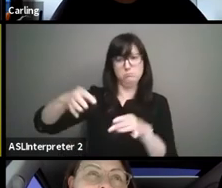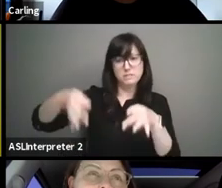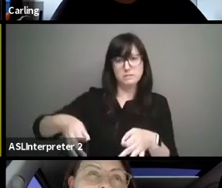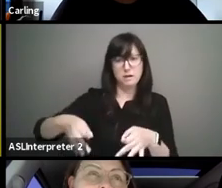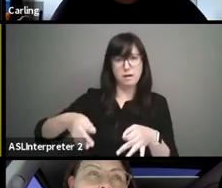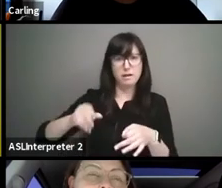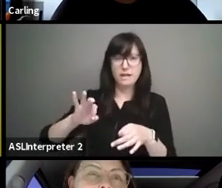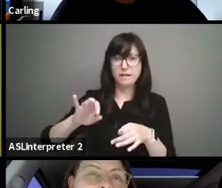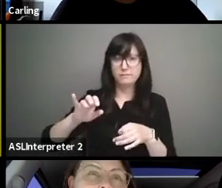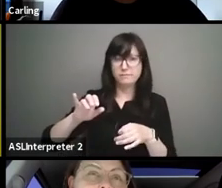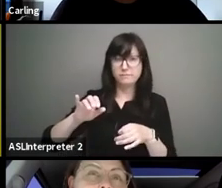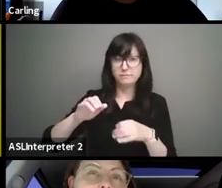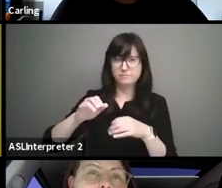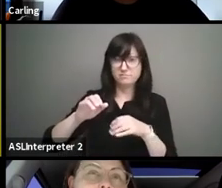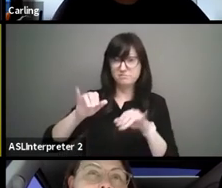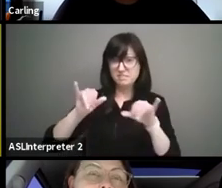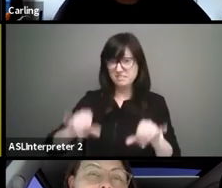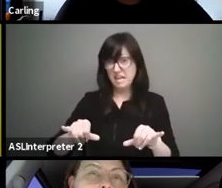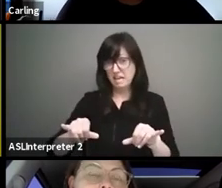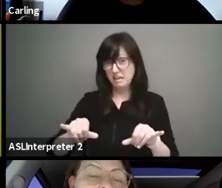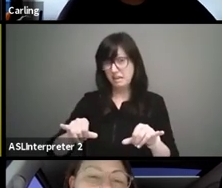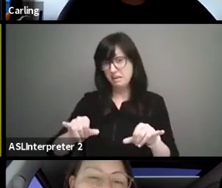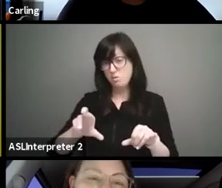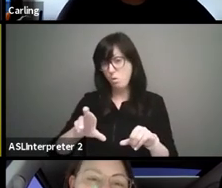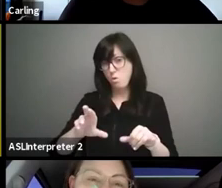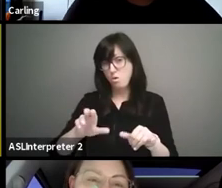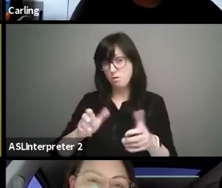someone stays in this country accountable.